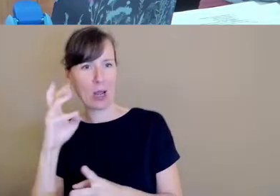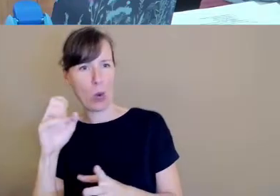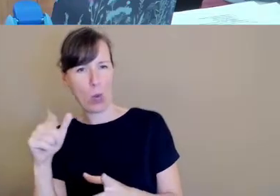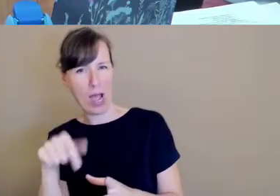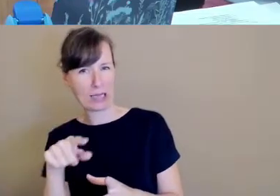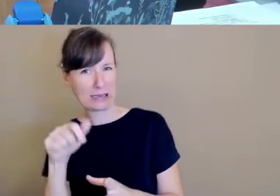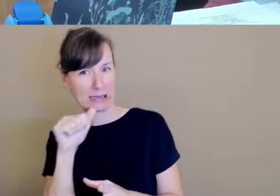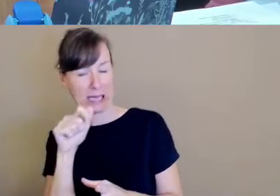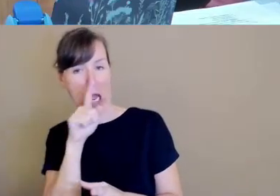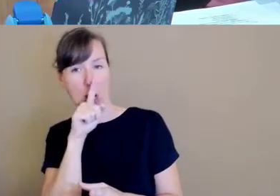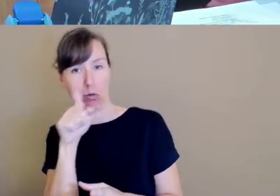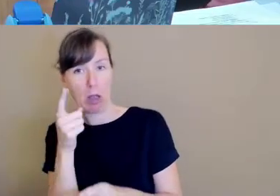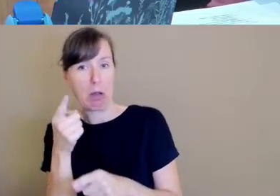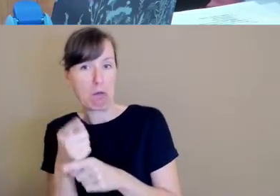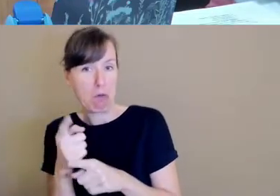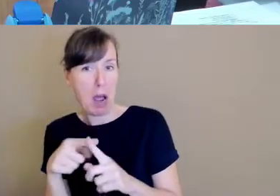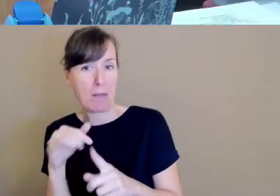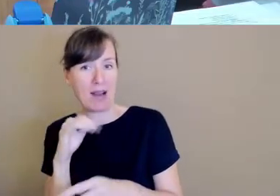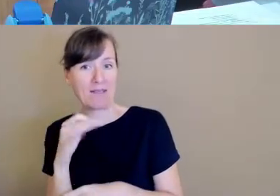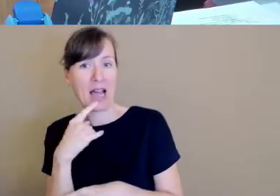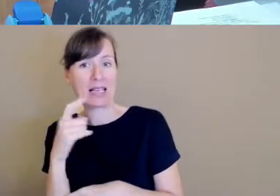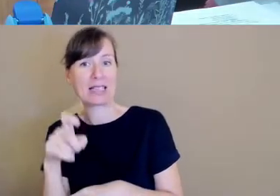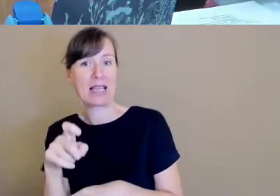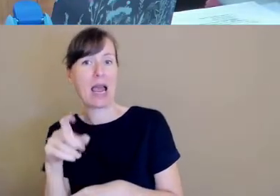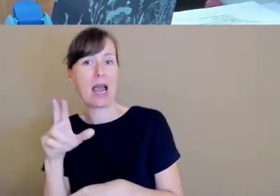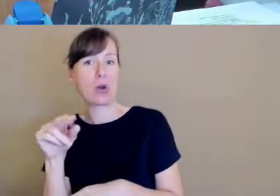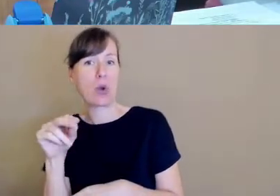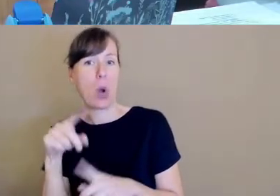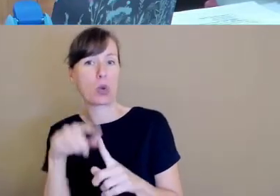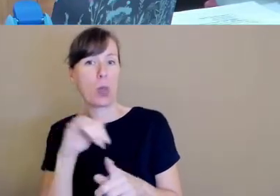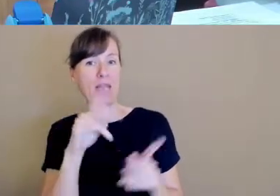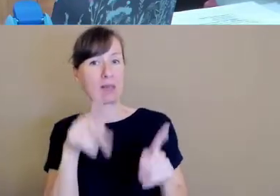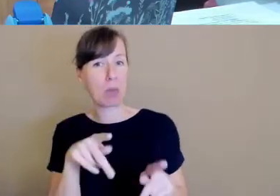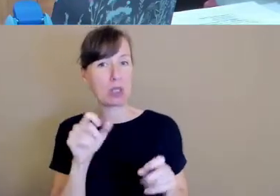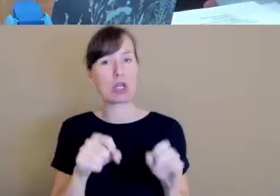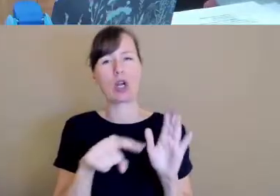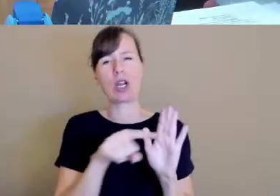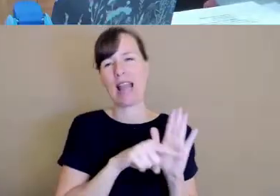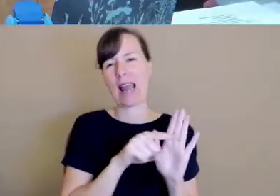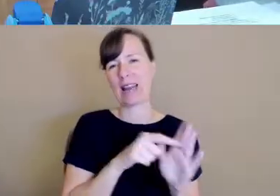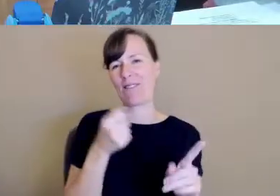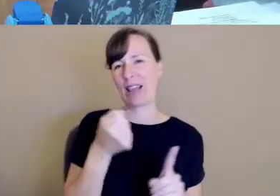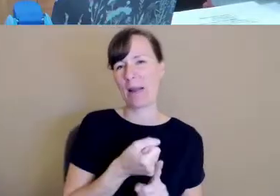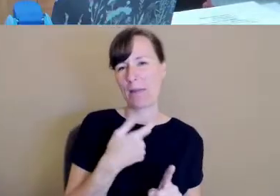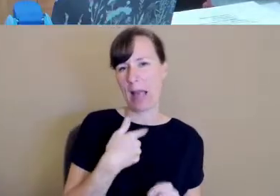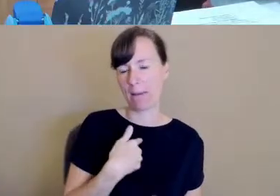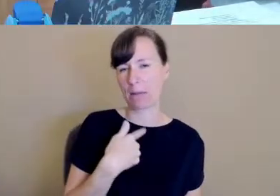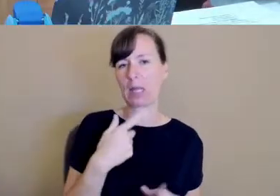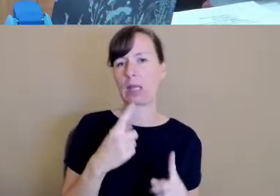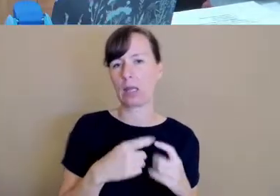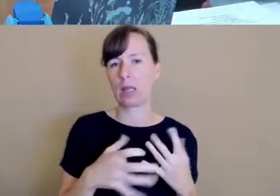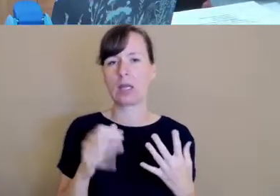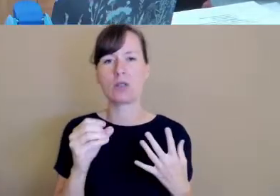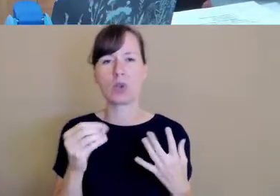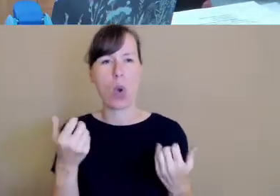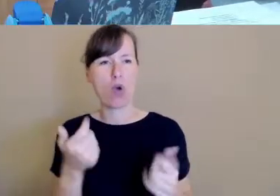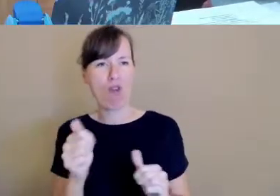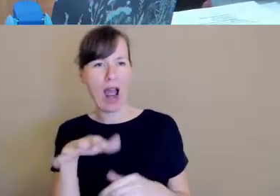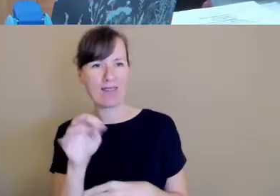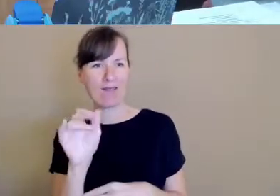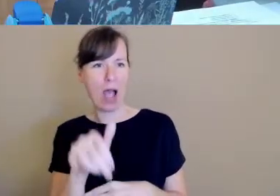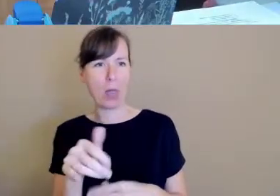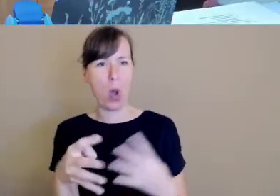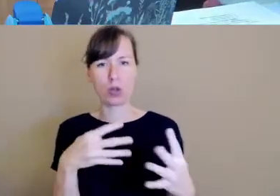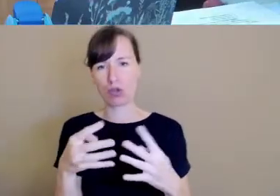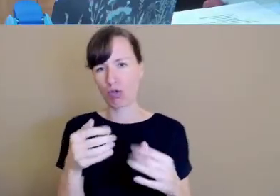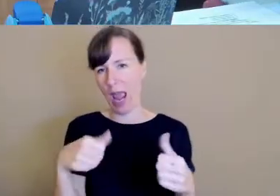but if I say no to this person, that might negatively impact me. So just trying to find those gray areas and clarifying